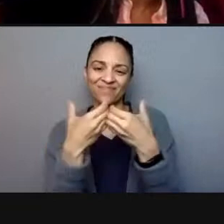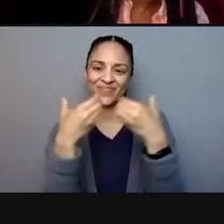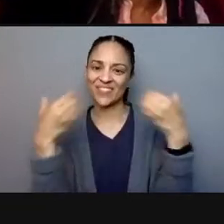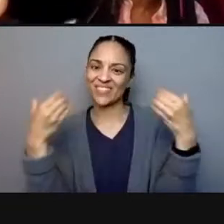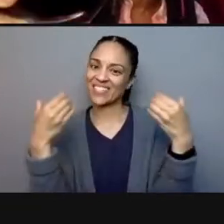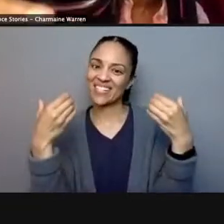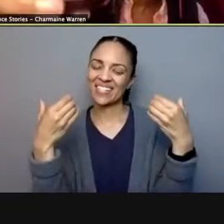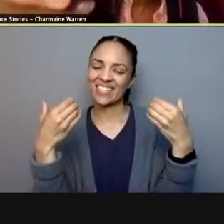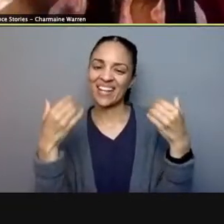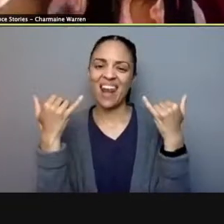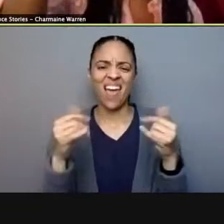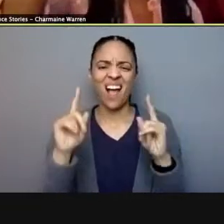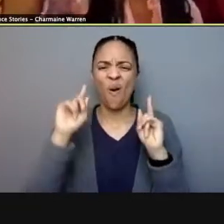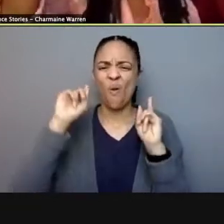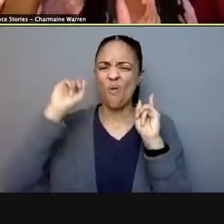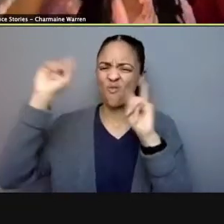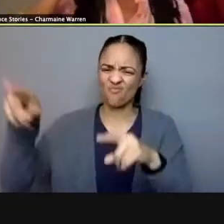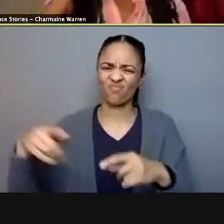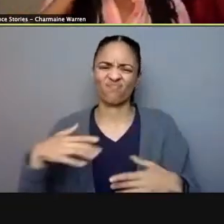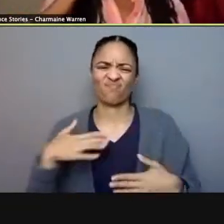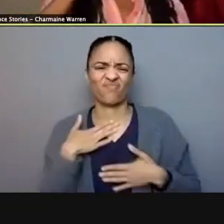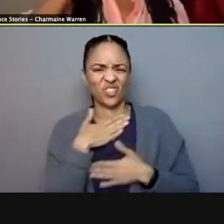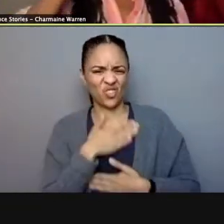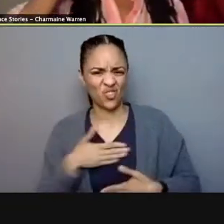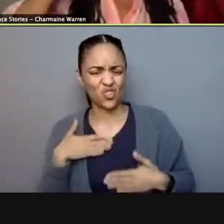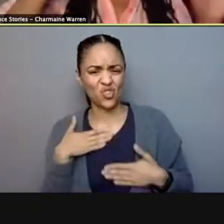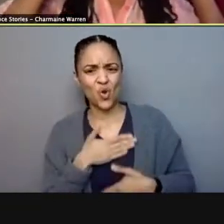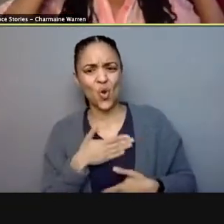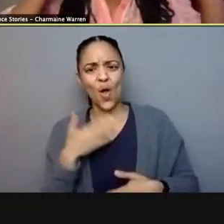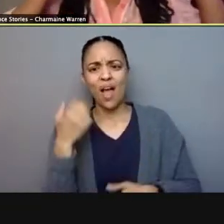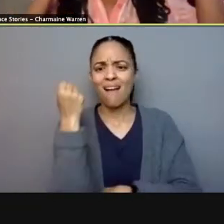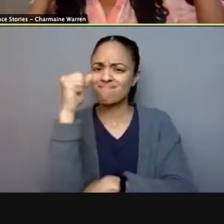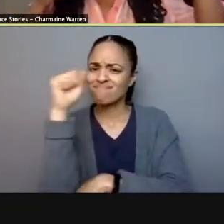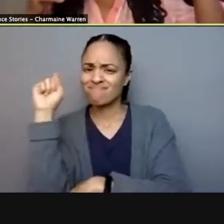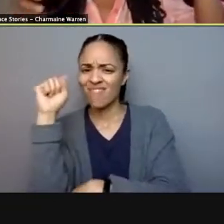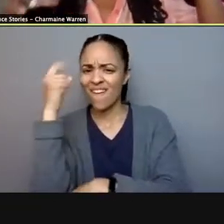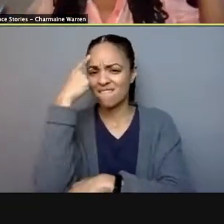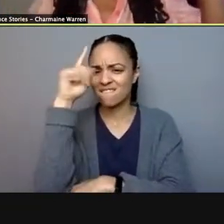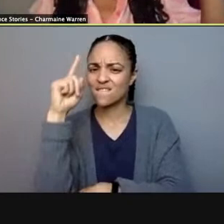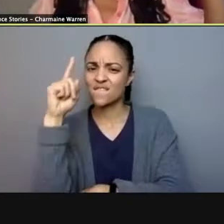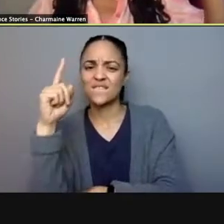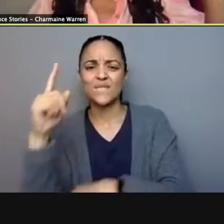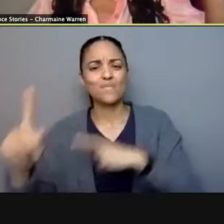some good trouble. Yes, yes.